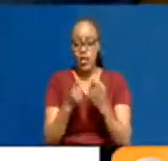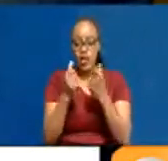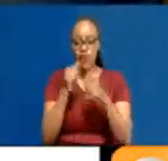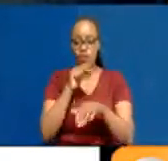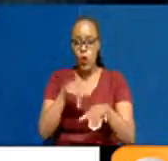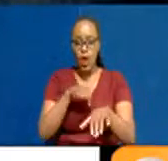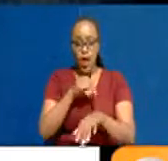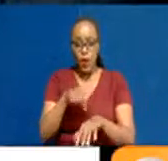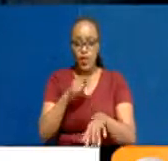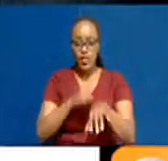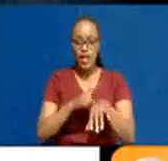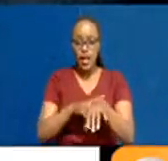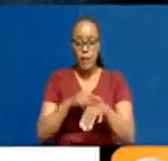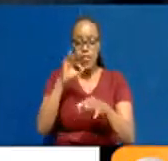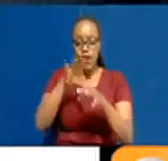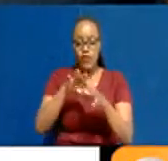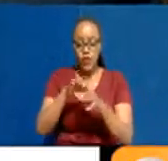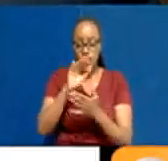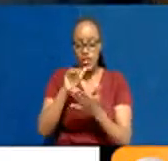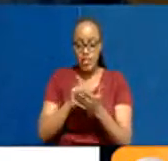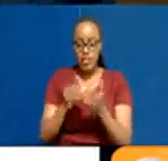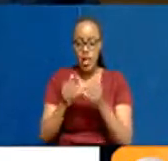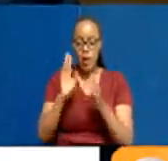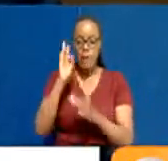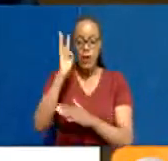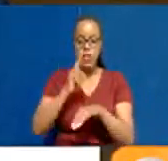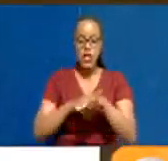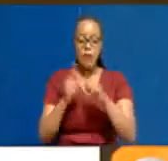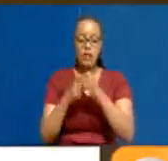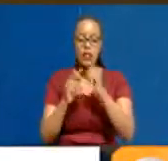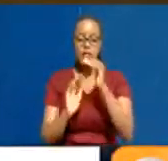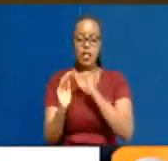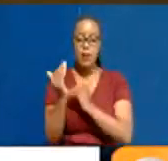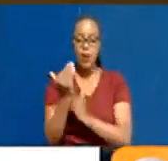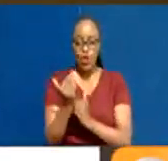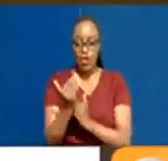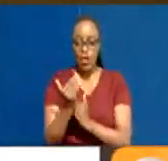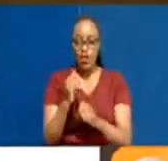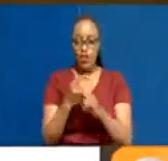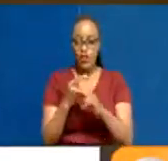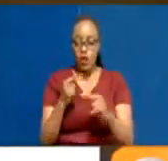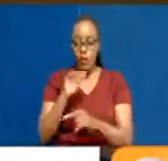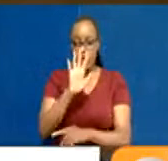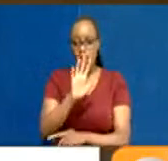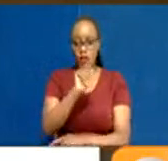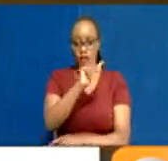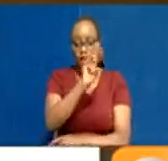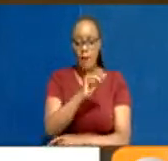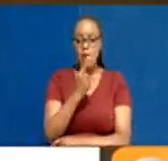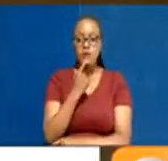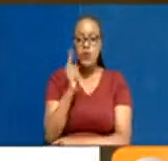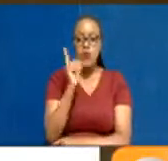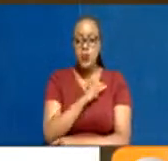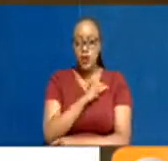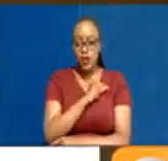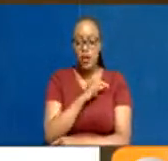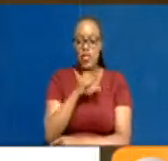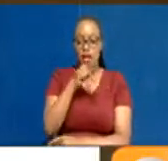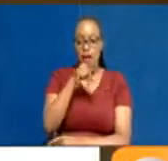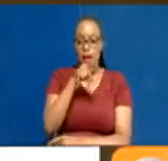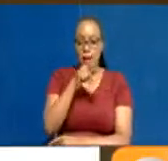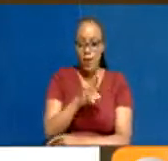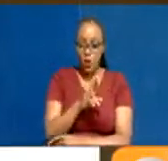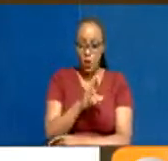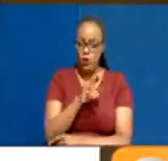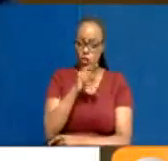hours when the polling stations open at 6 a.m. And from 5 a.m., of course, we're told by the presiding officers and